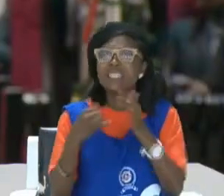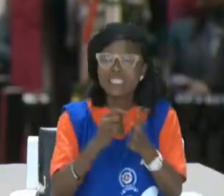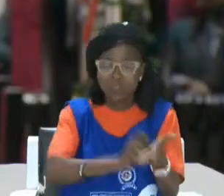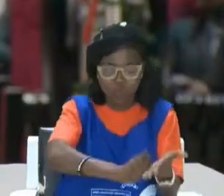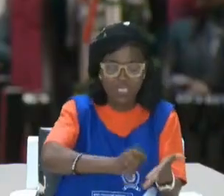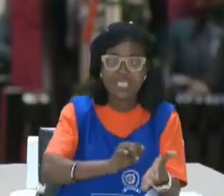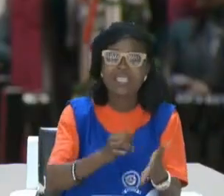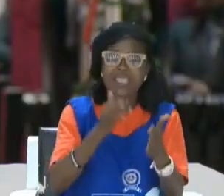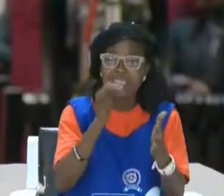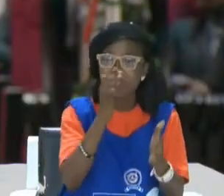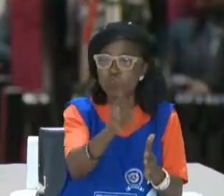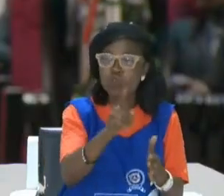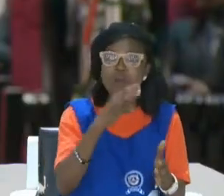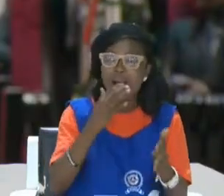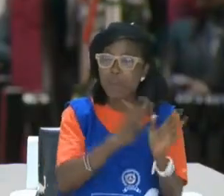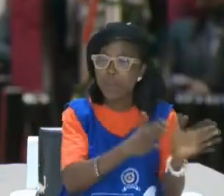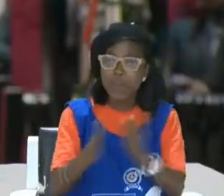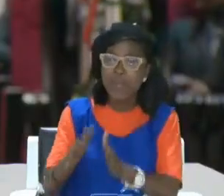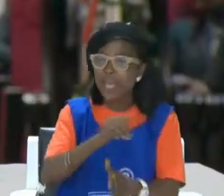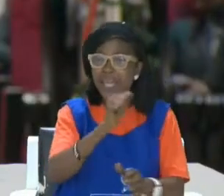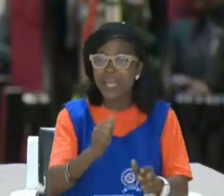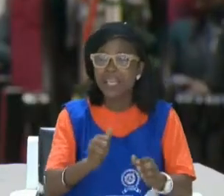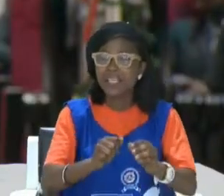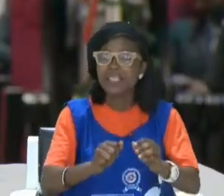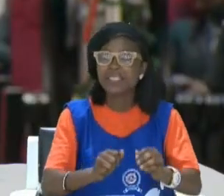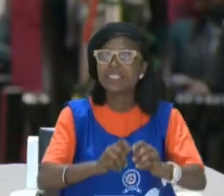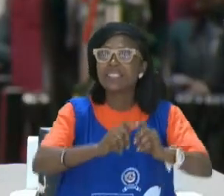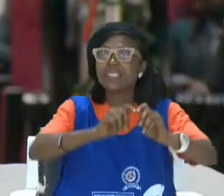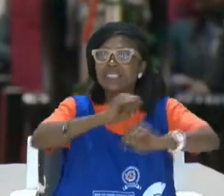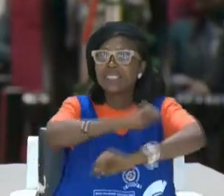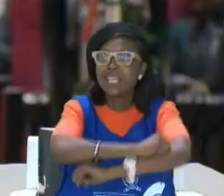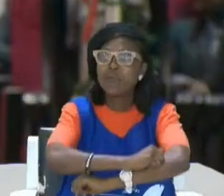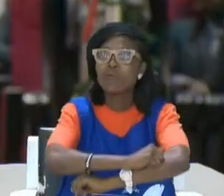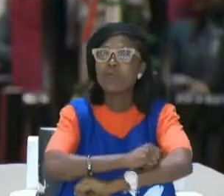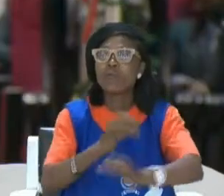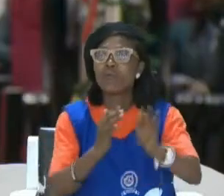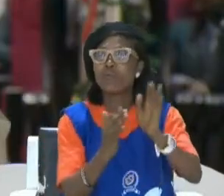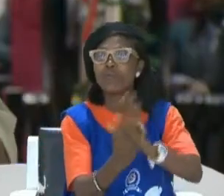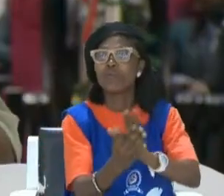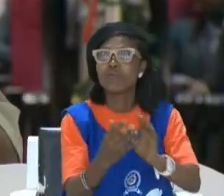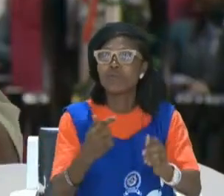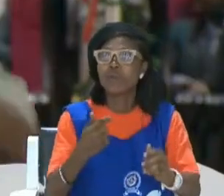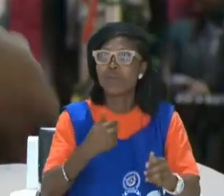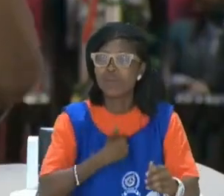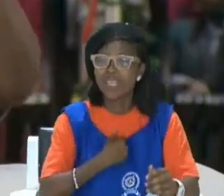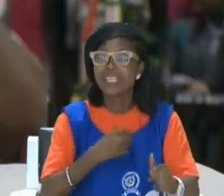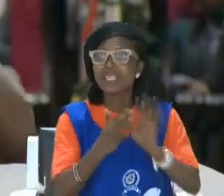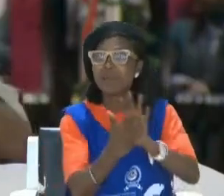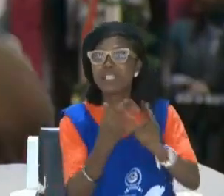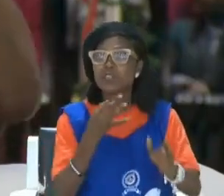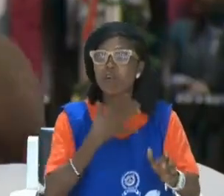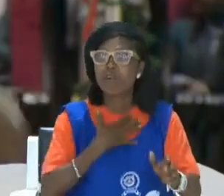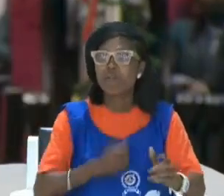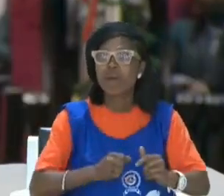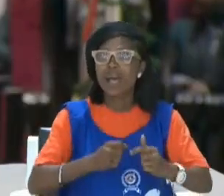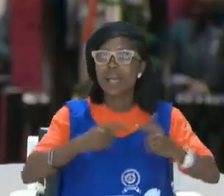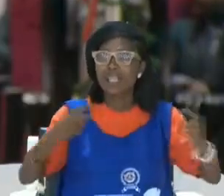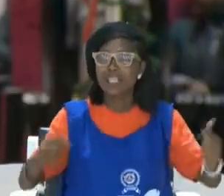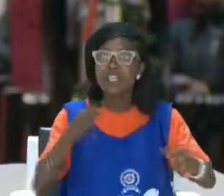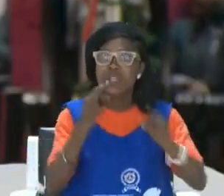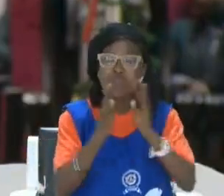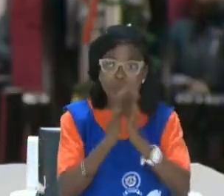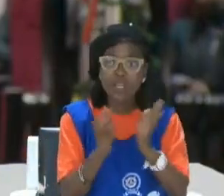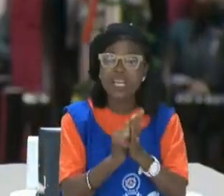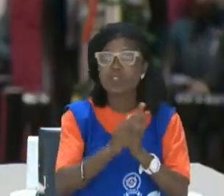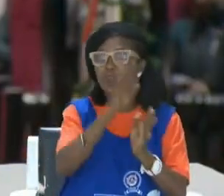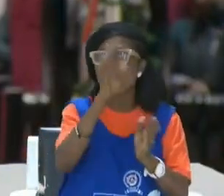Where? In the presence of my enemies. If you pray that God will kill all your enemies,